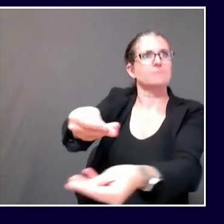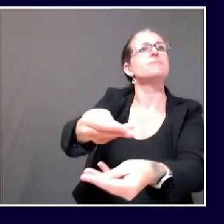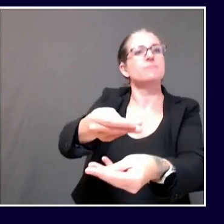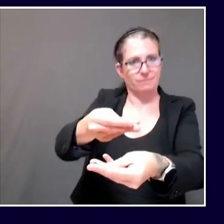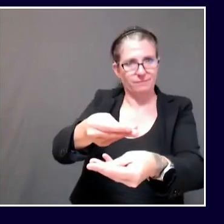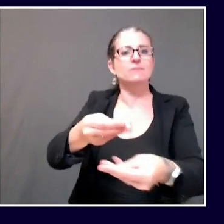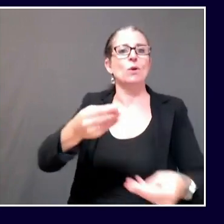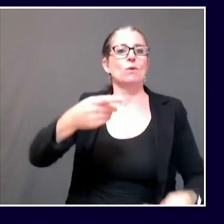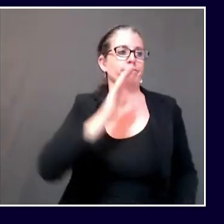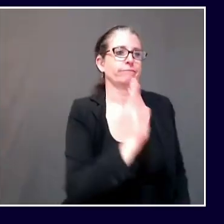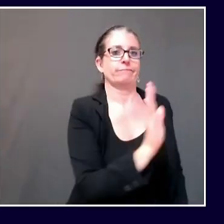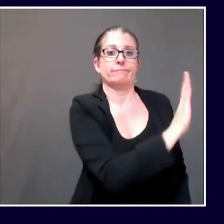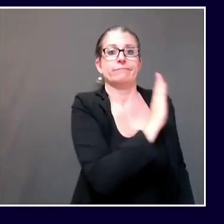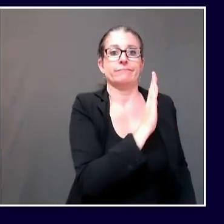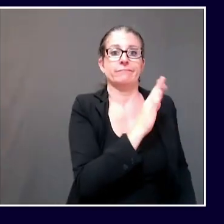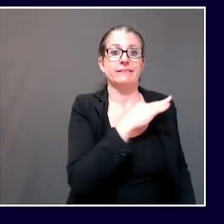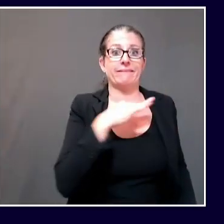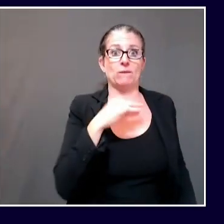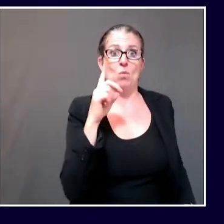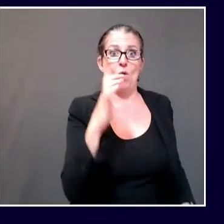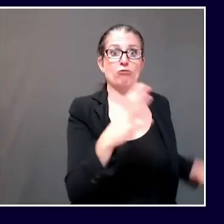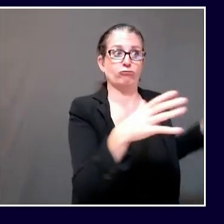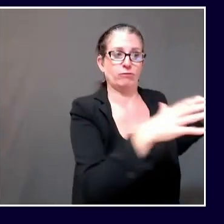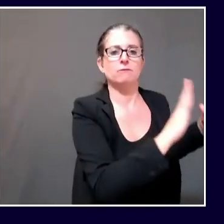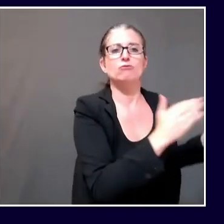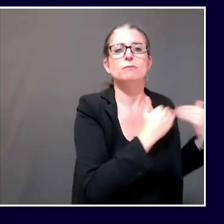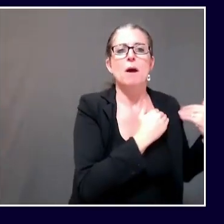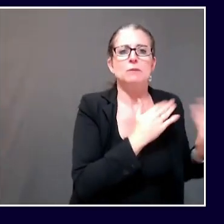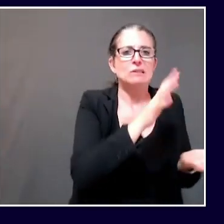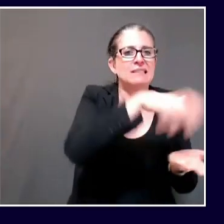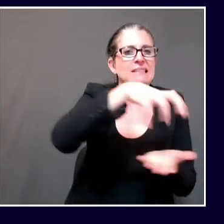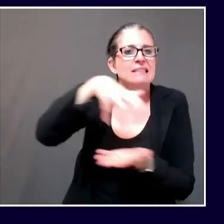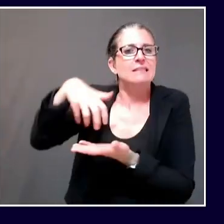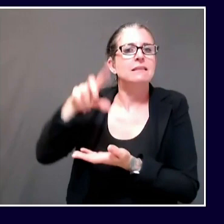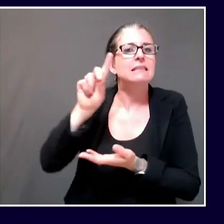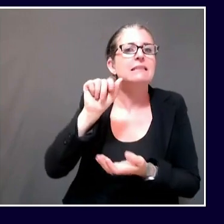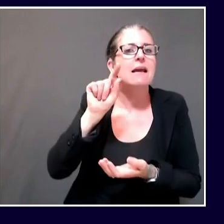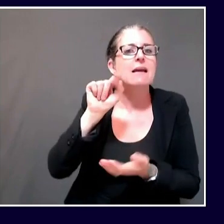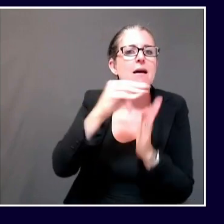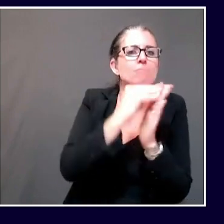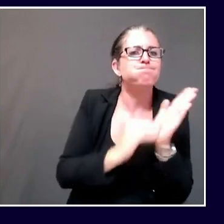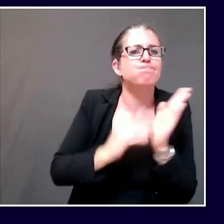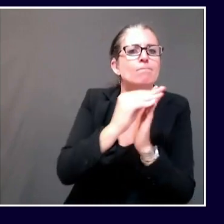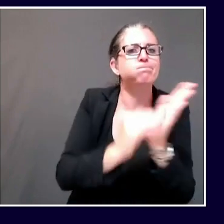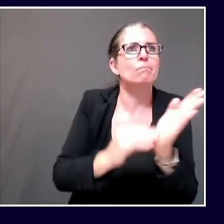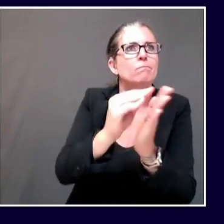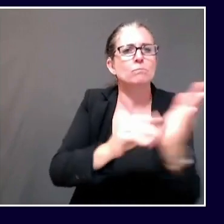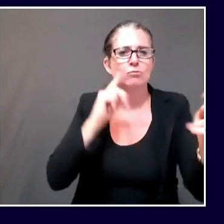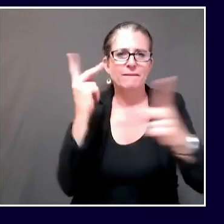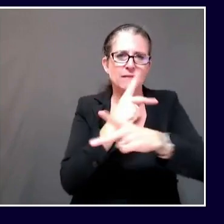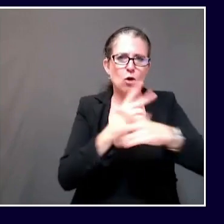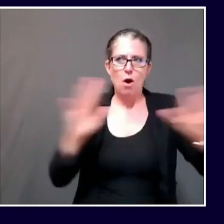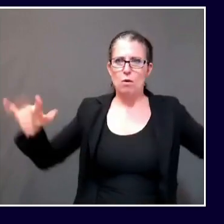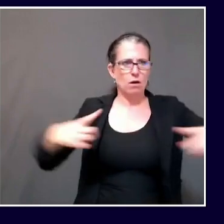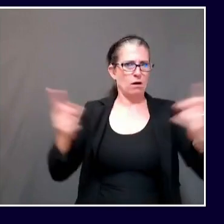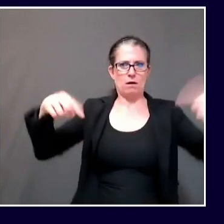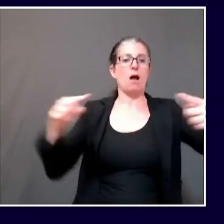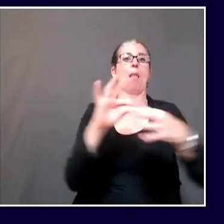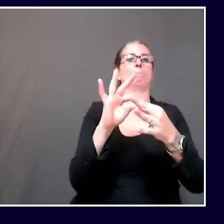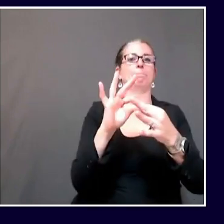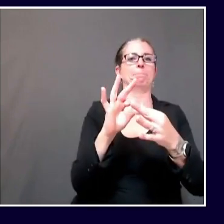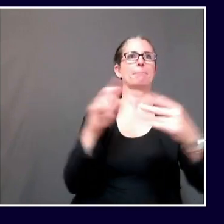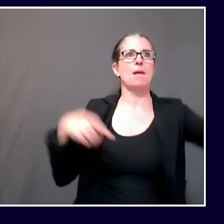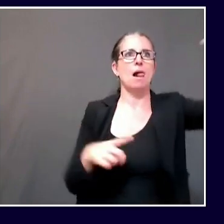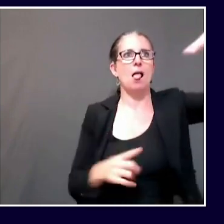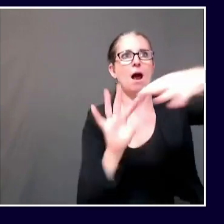Maine CDC. And our case investigators who meet, or at least conference now virtually, several times per day, several times